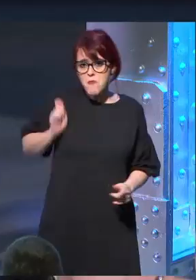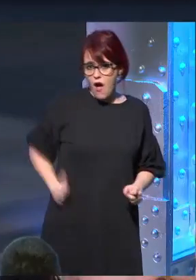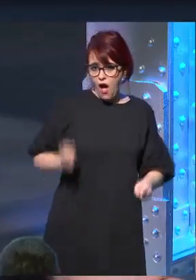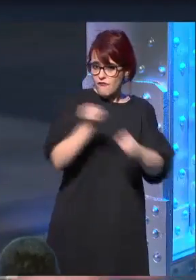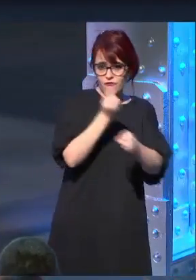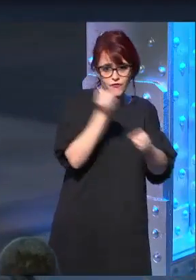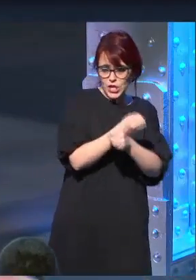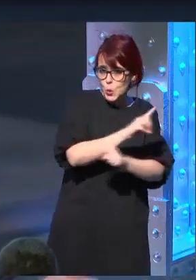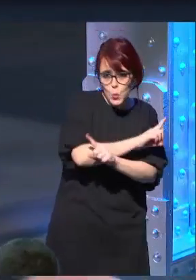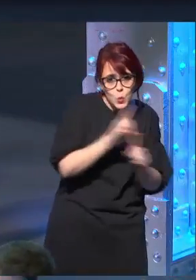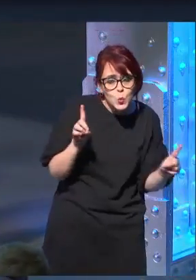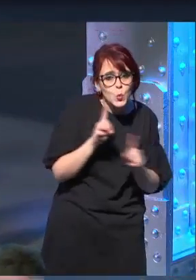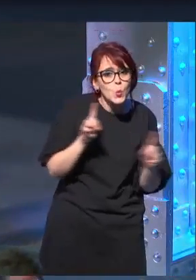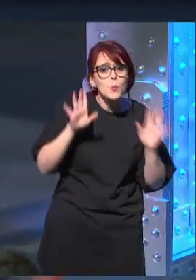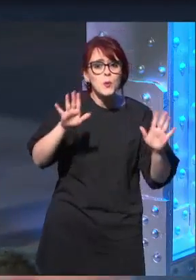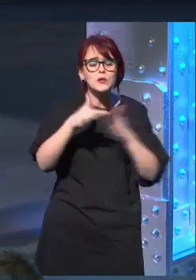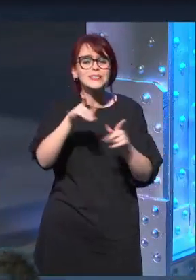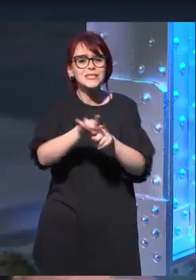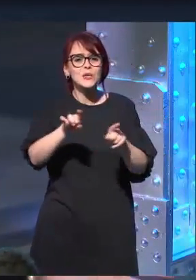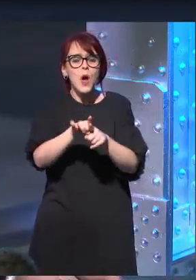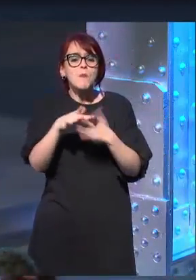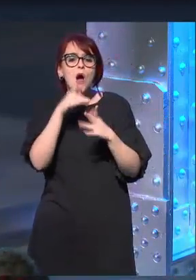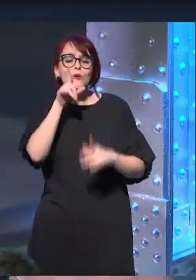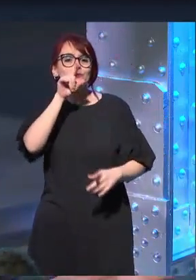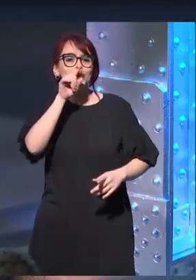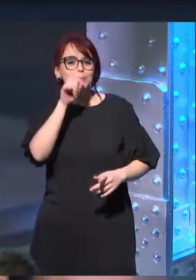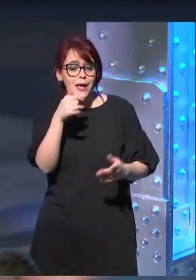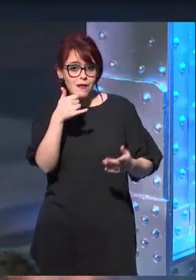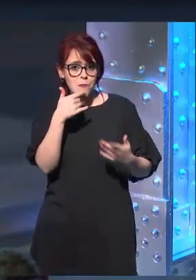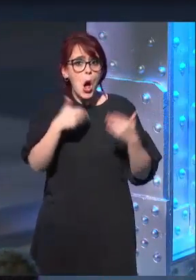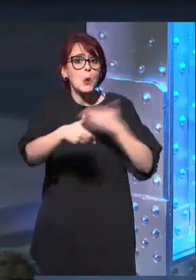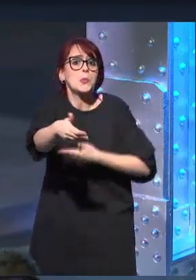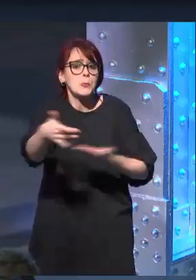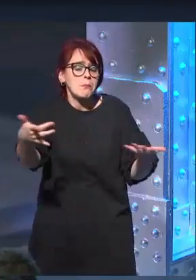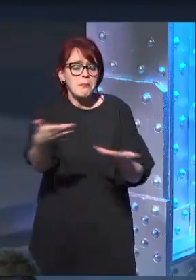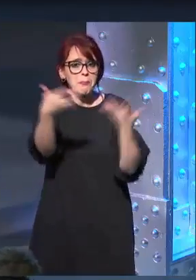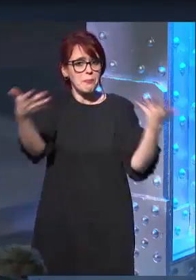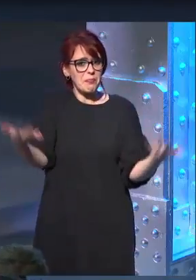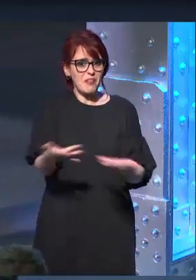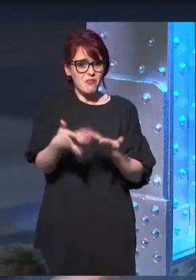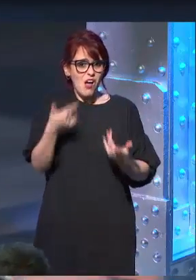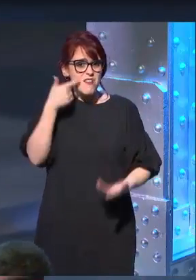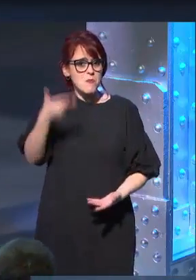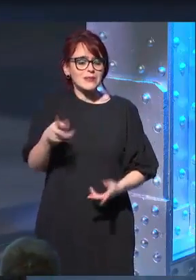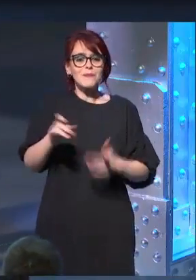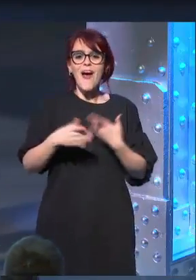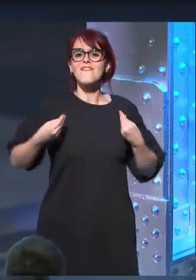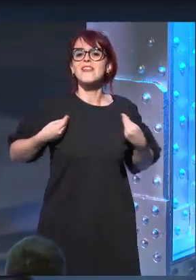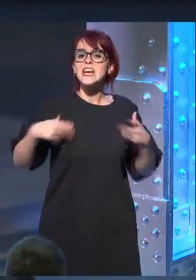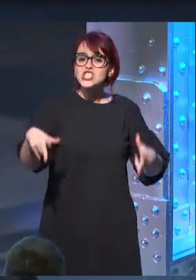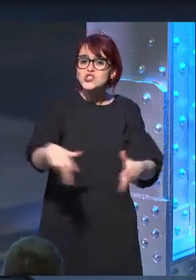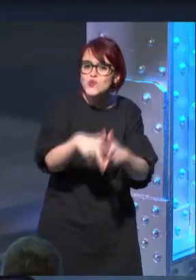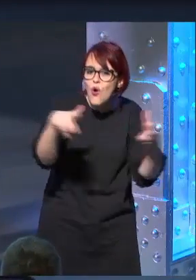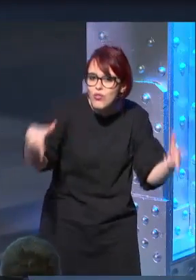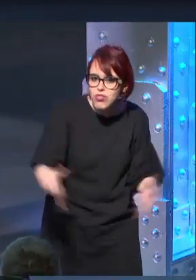the information that you're going to provide are personal experiences, and probably about your studies. You might